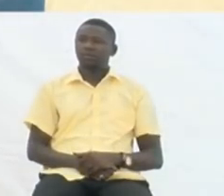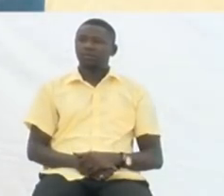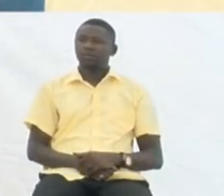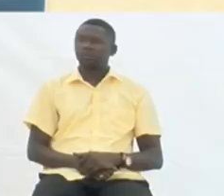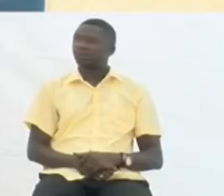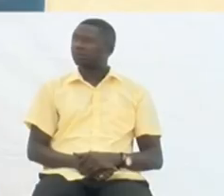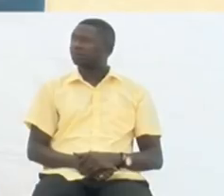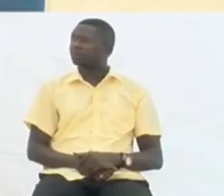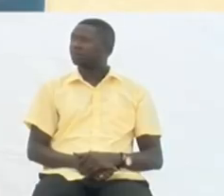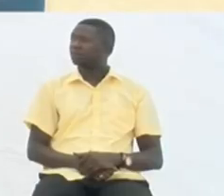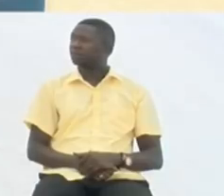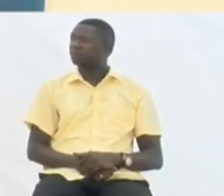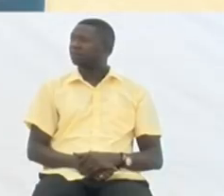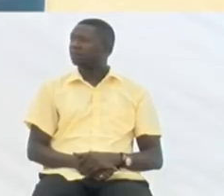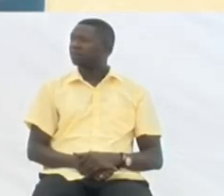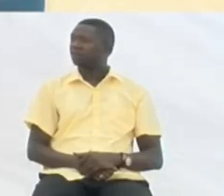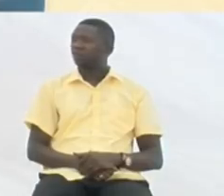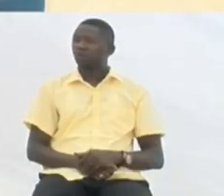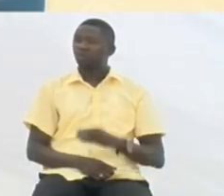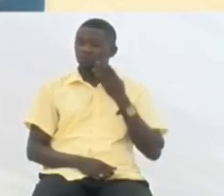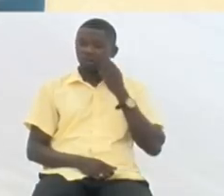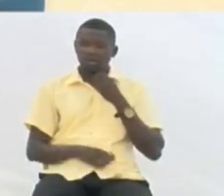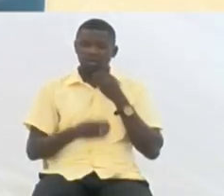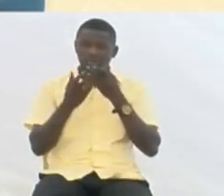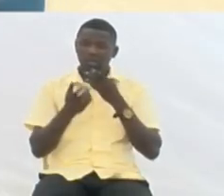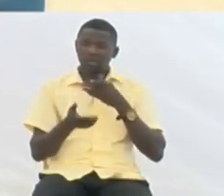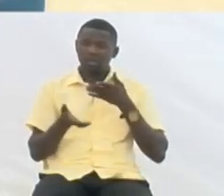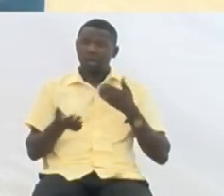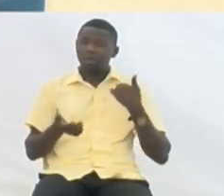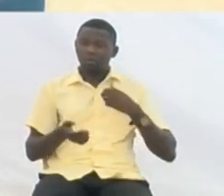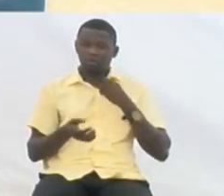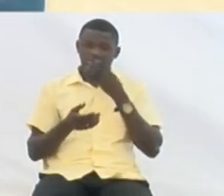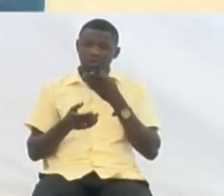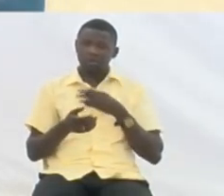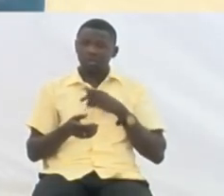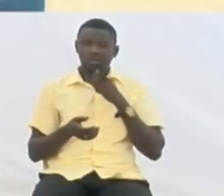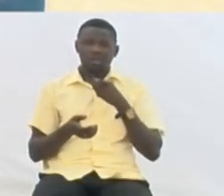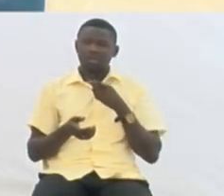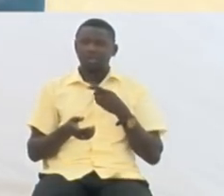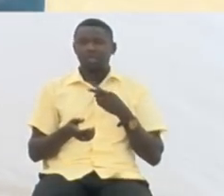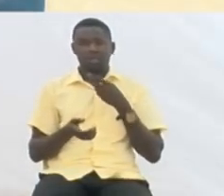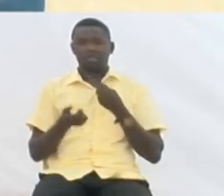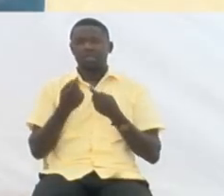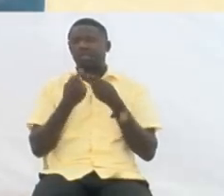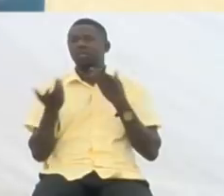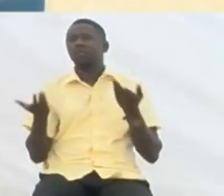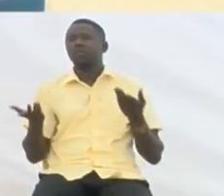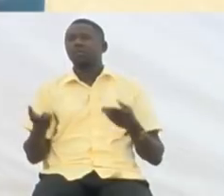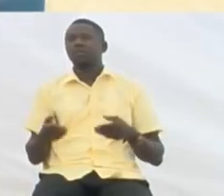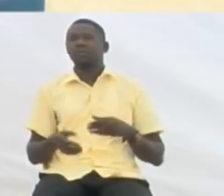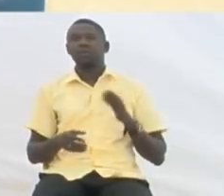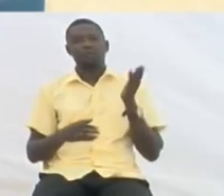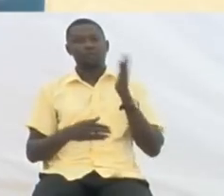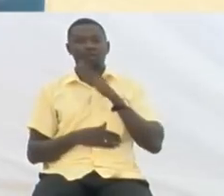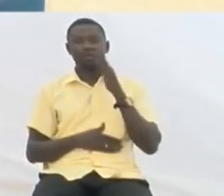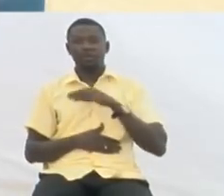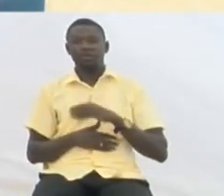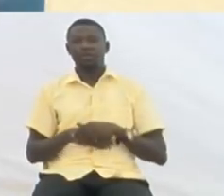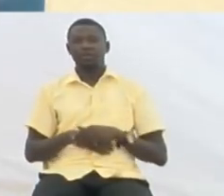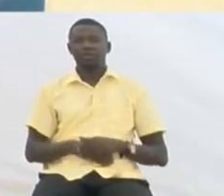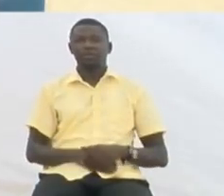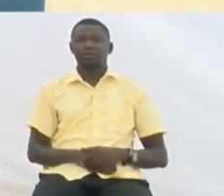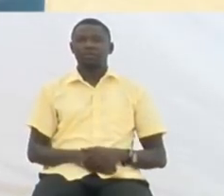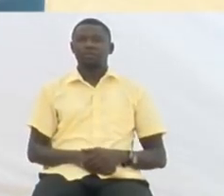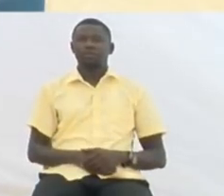time. If I say it here, people will say here Dembo is again telling lies. I said to the